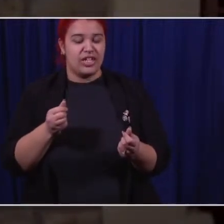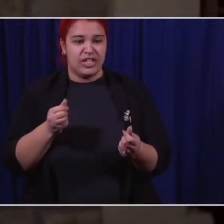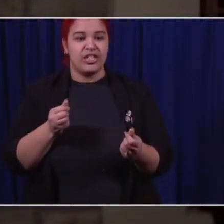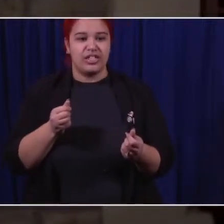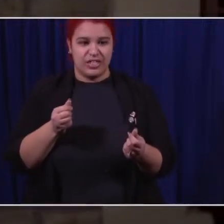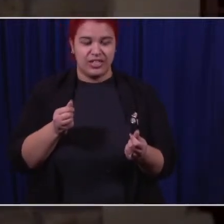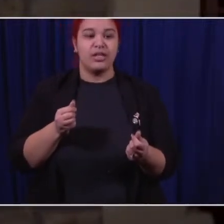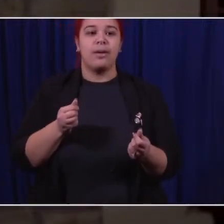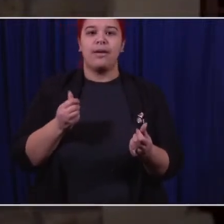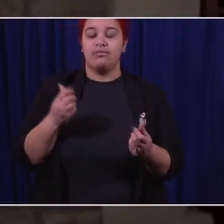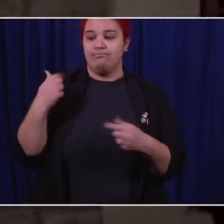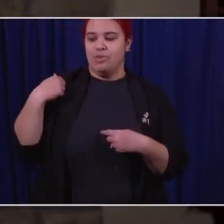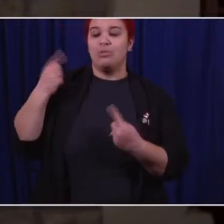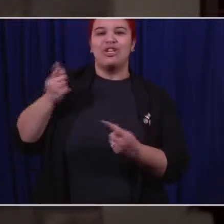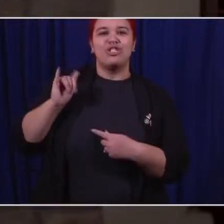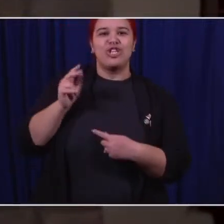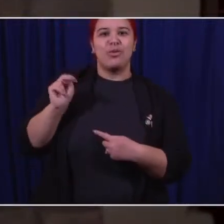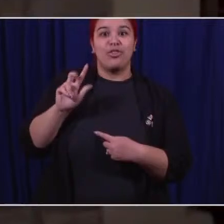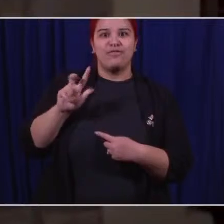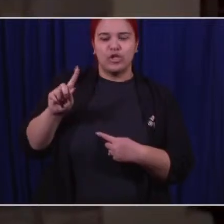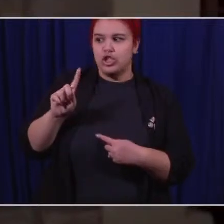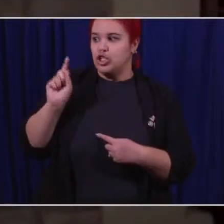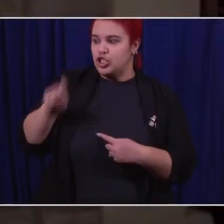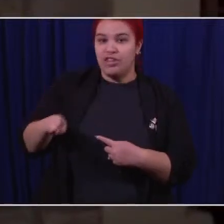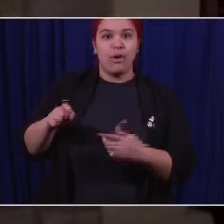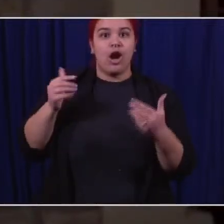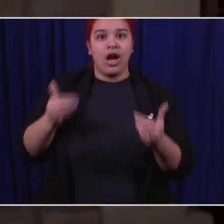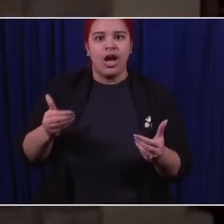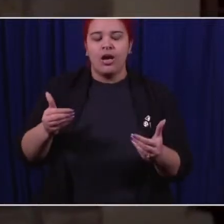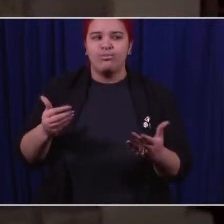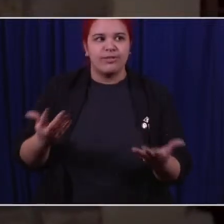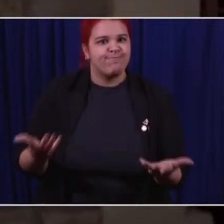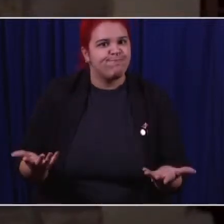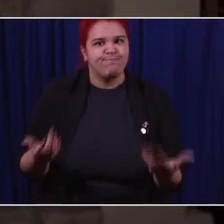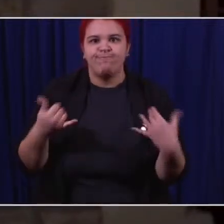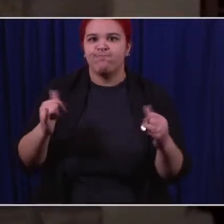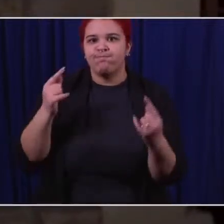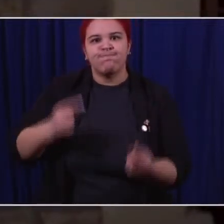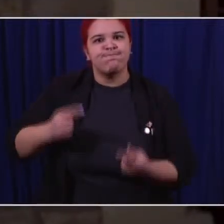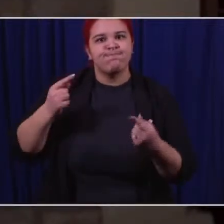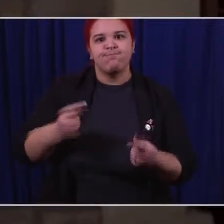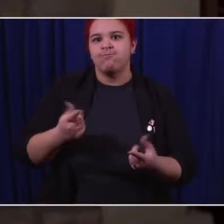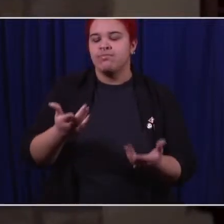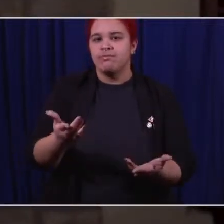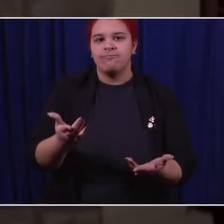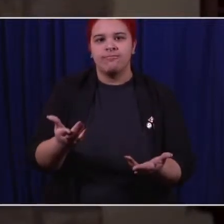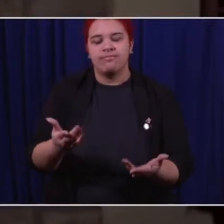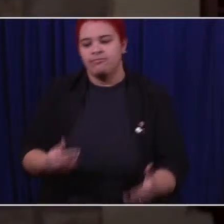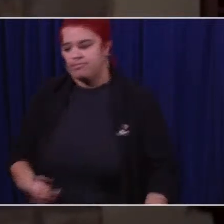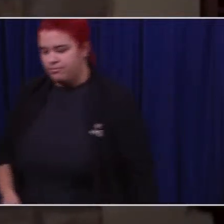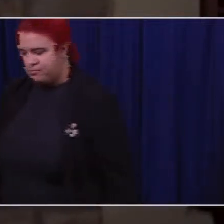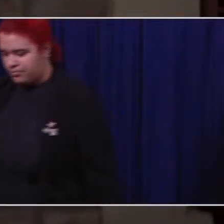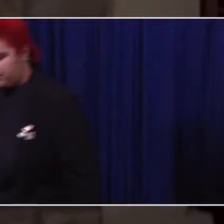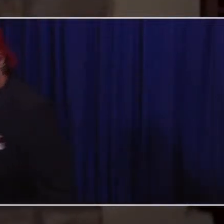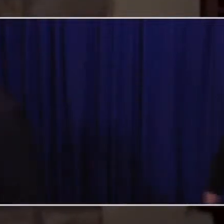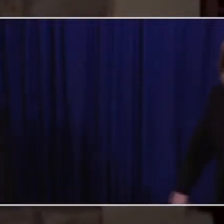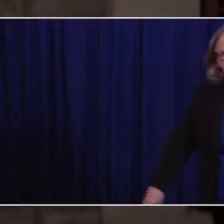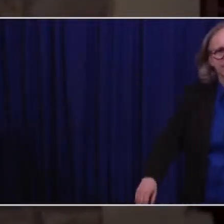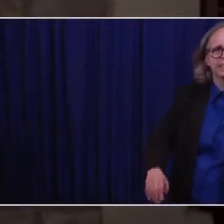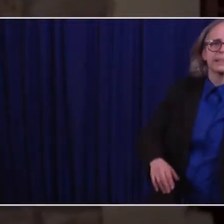get their money? Well, Chelsea, we've talked about, the things that we've done before, but I've said very